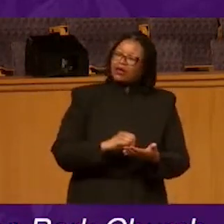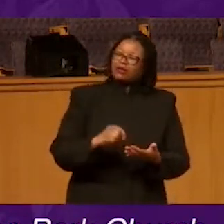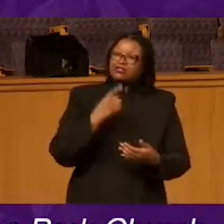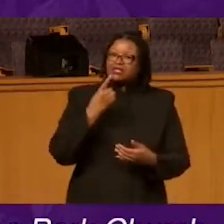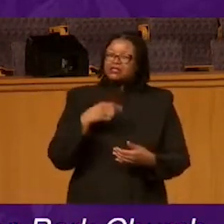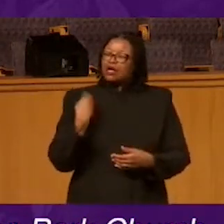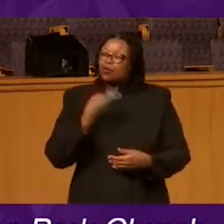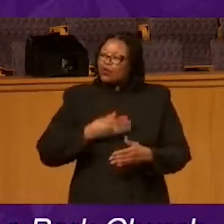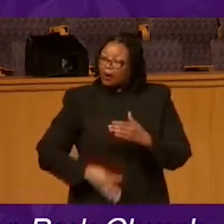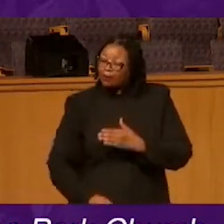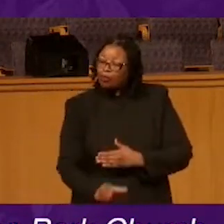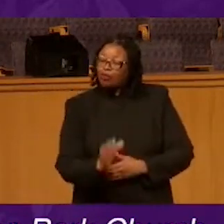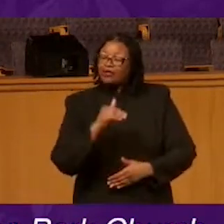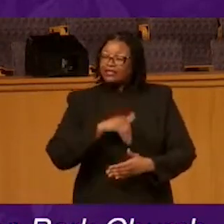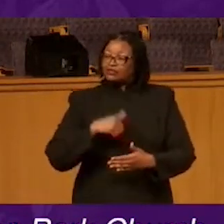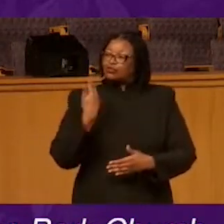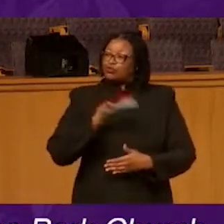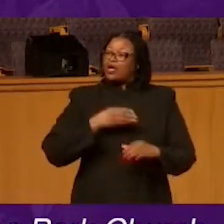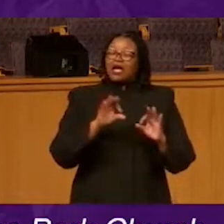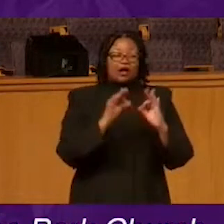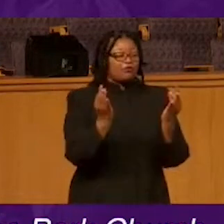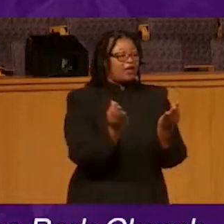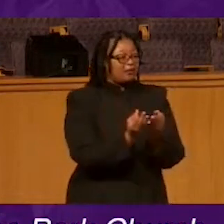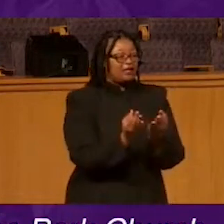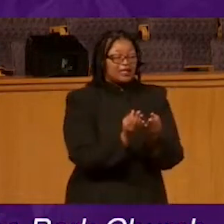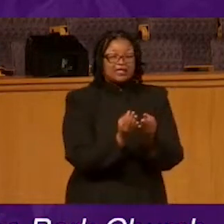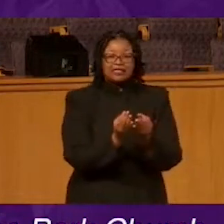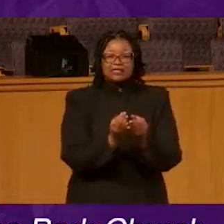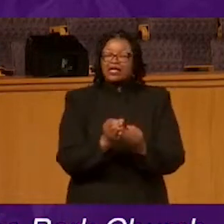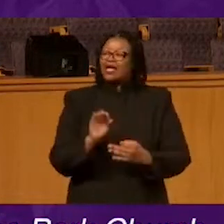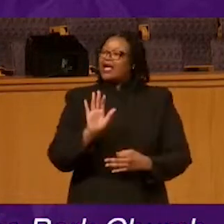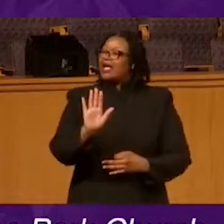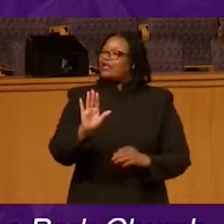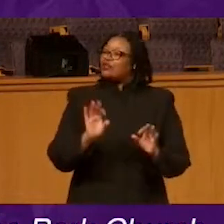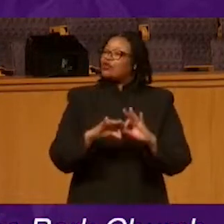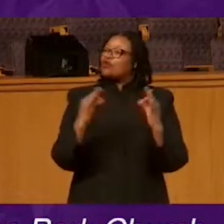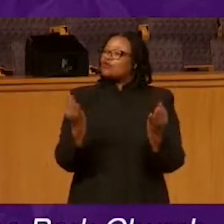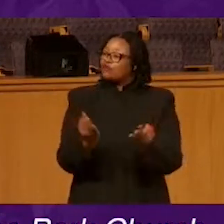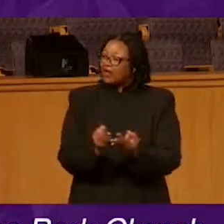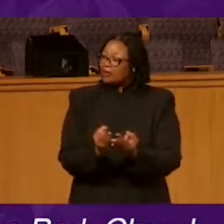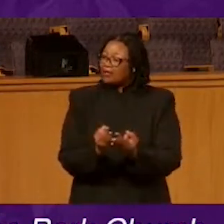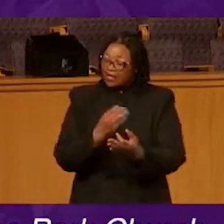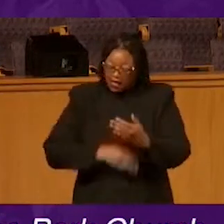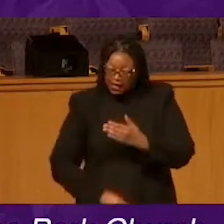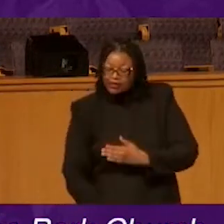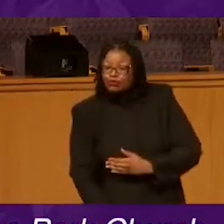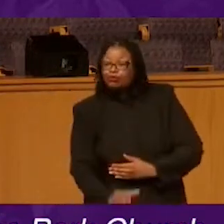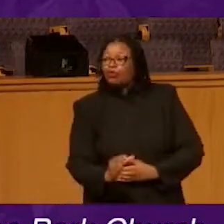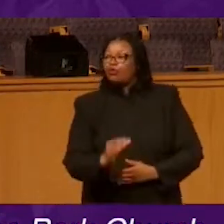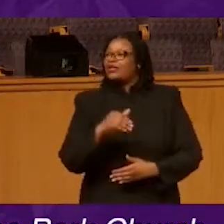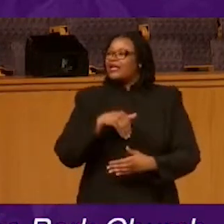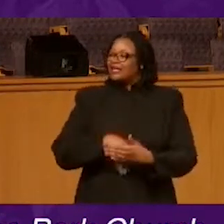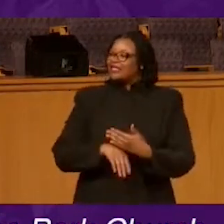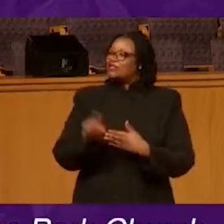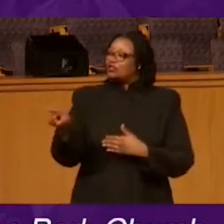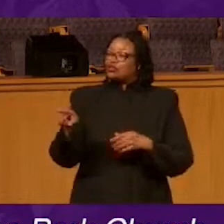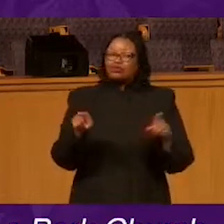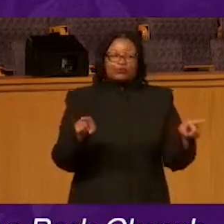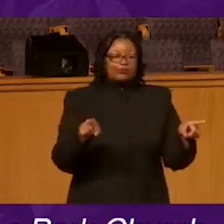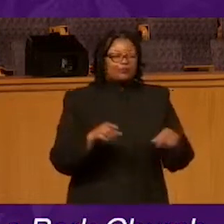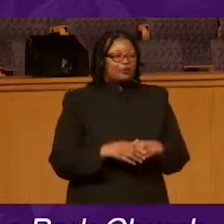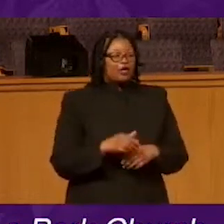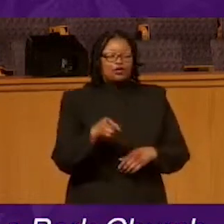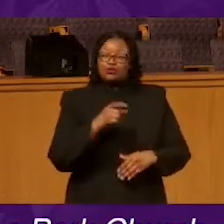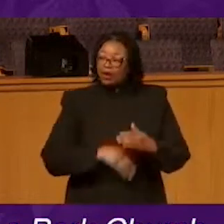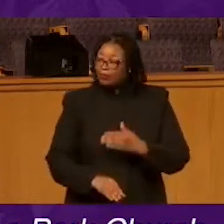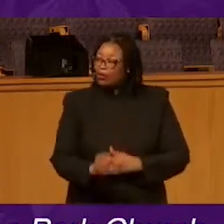are born into your family, and your family is born into you. You are born